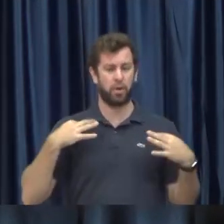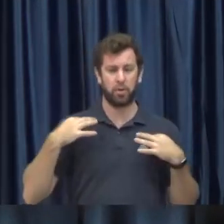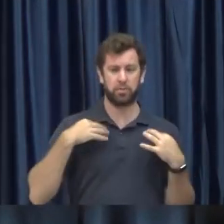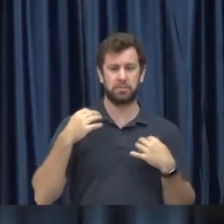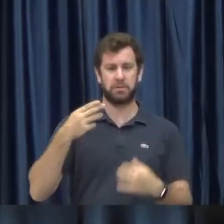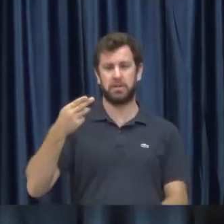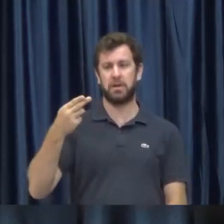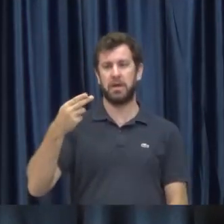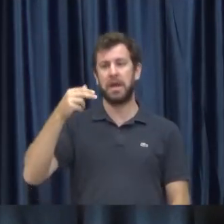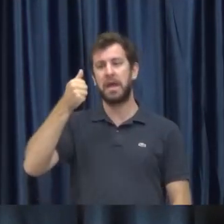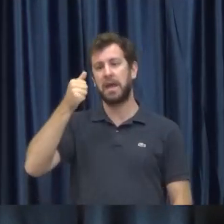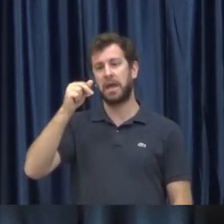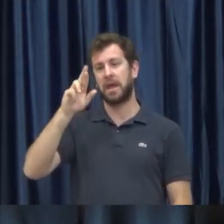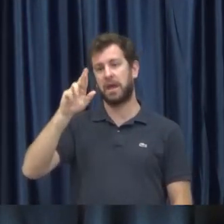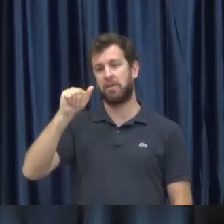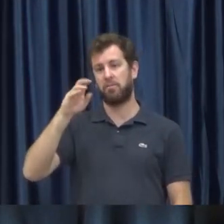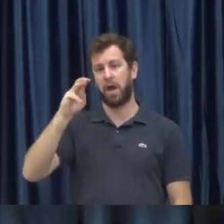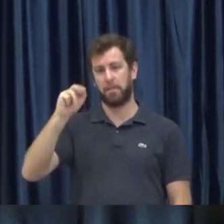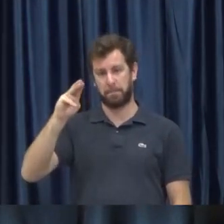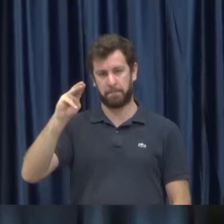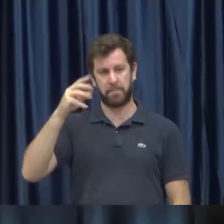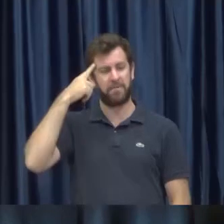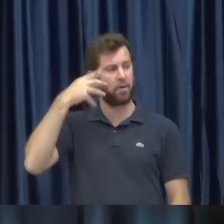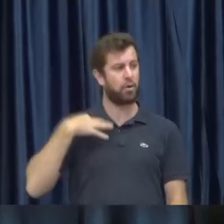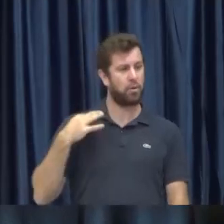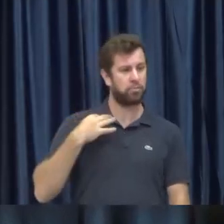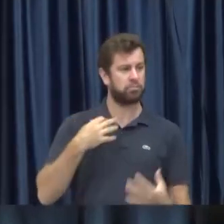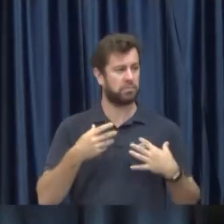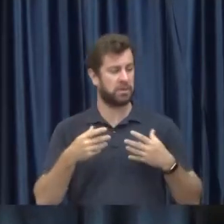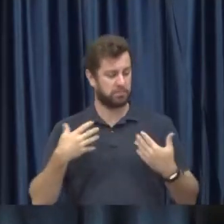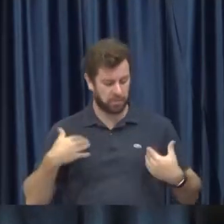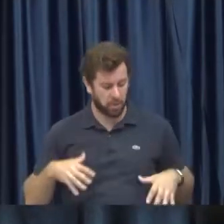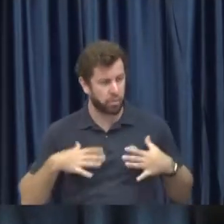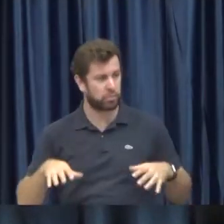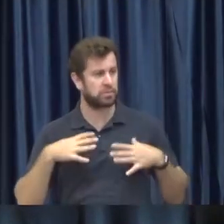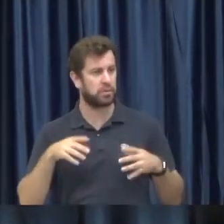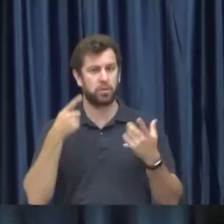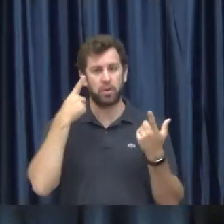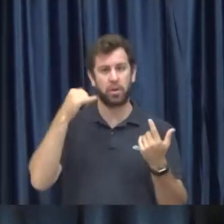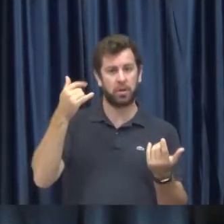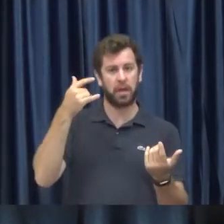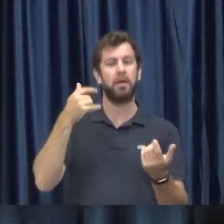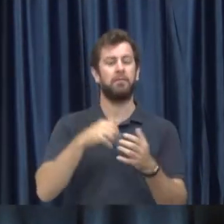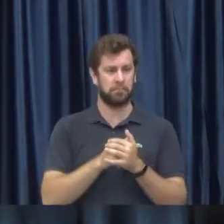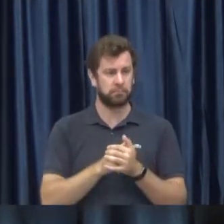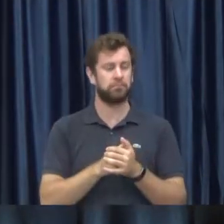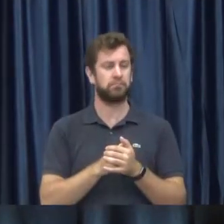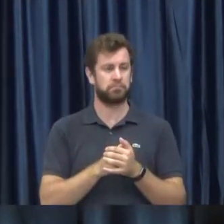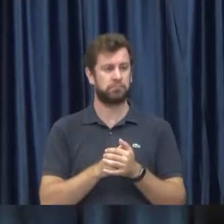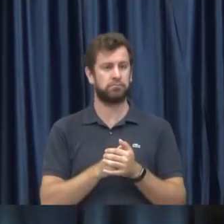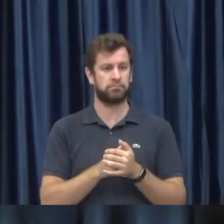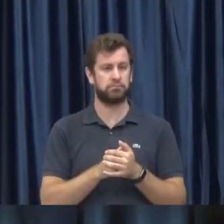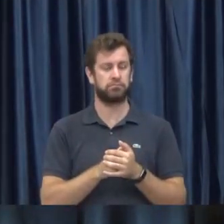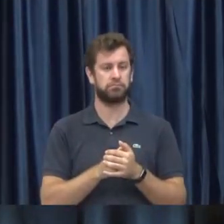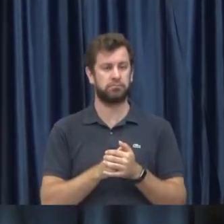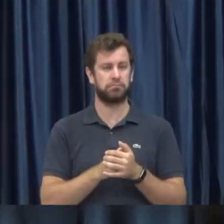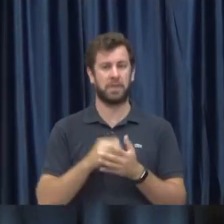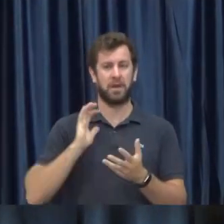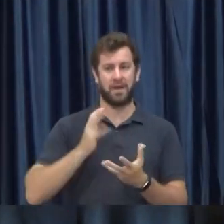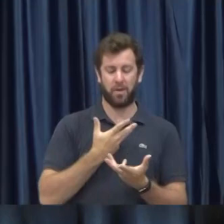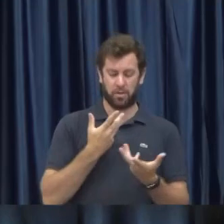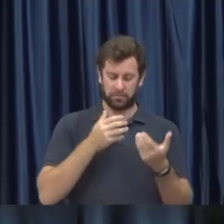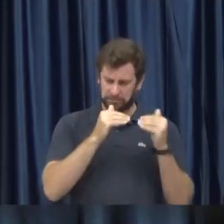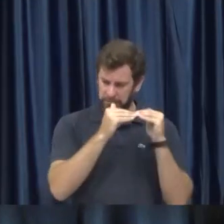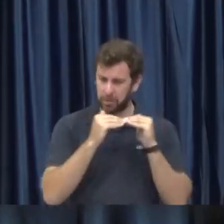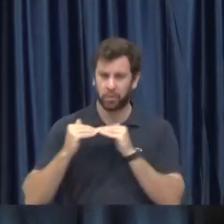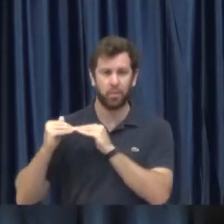ihram, the concept, the things that we are doing in Hajj. We are moving together. It's